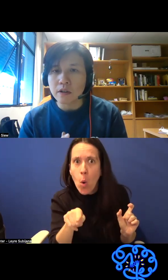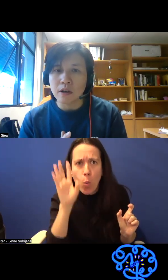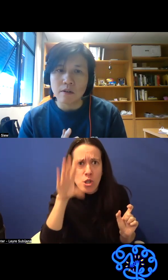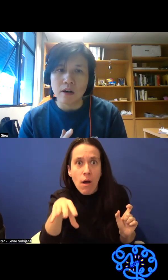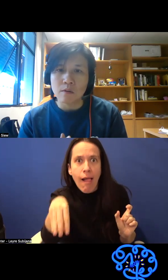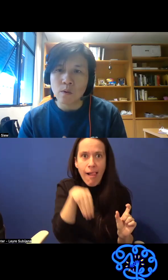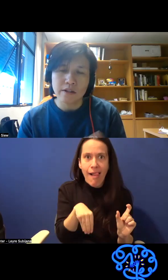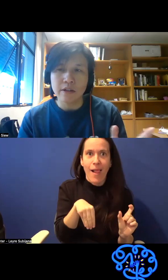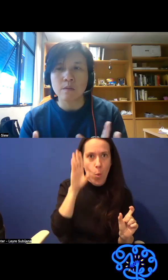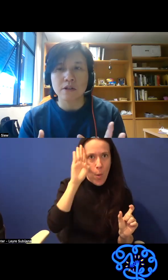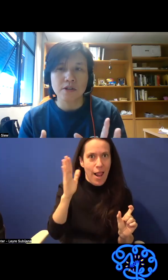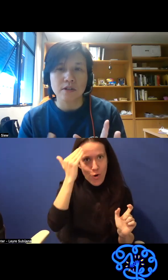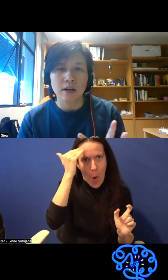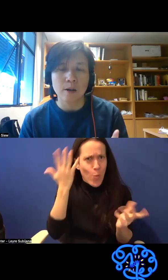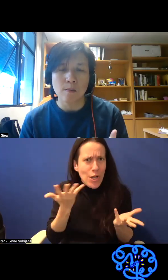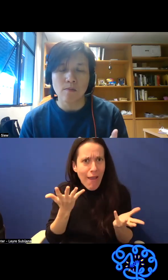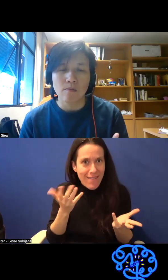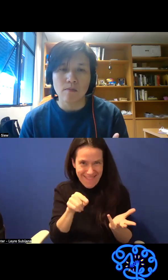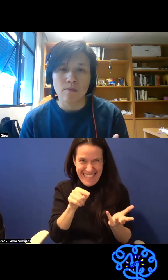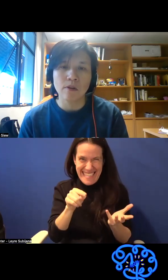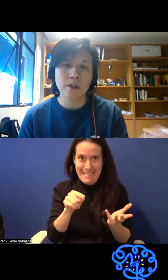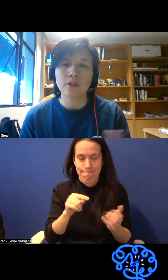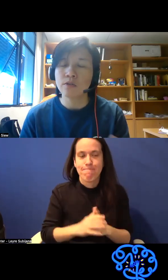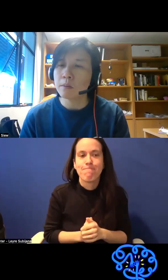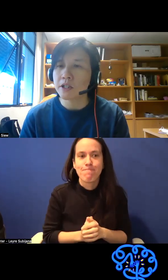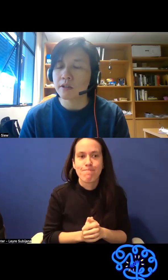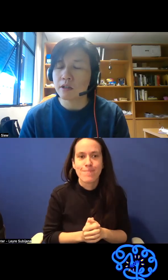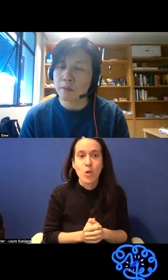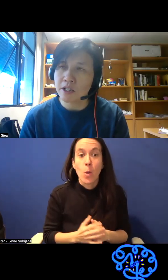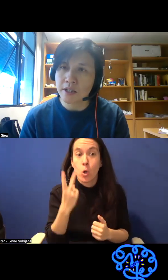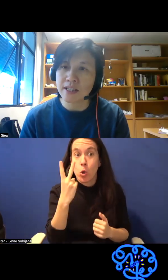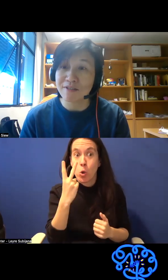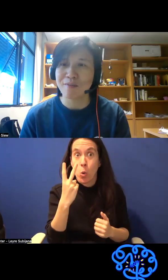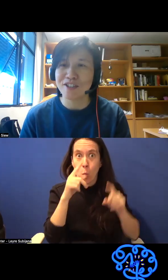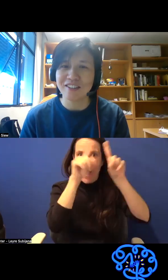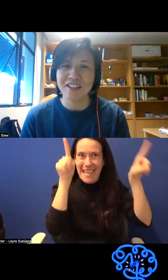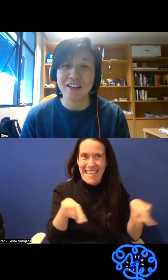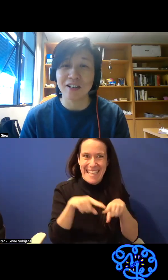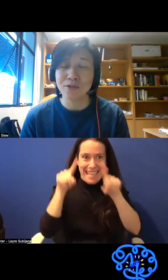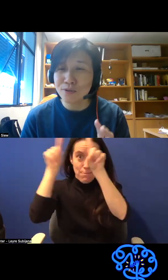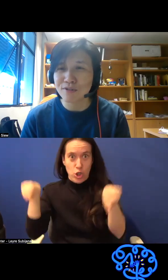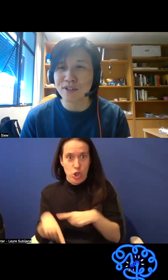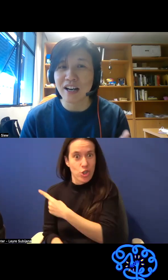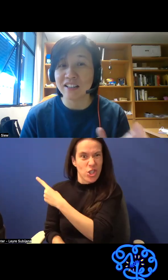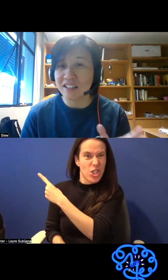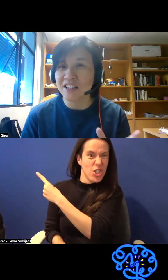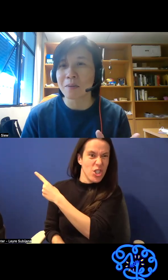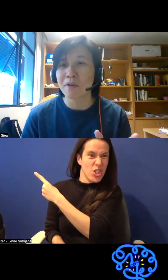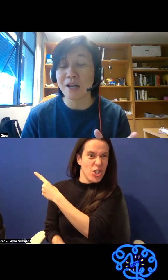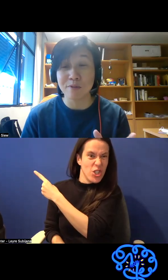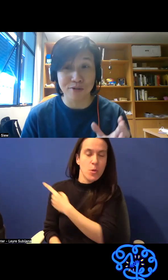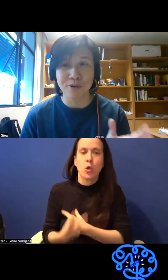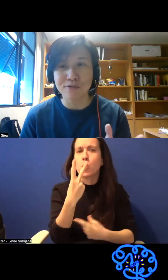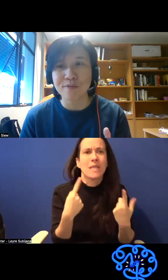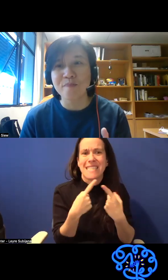so what the networks what the two images here are representing are two different ideas